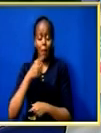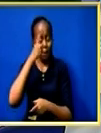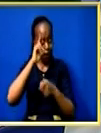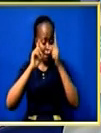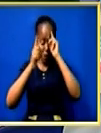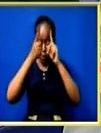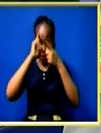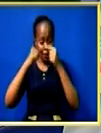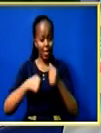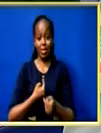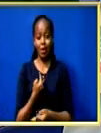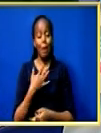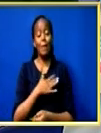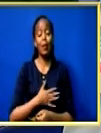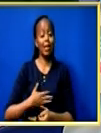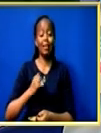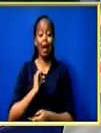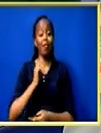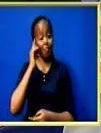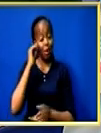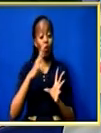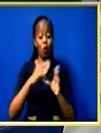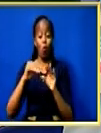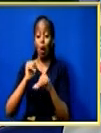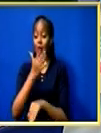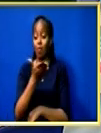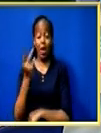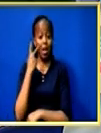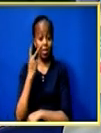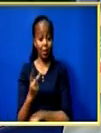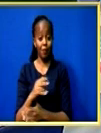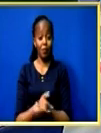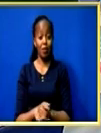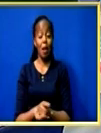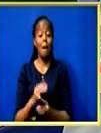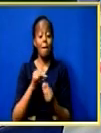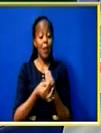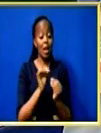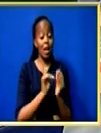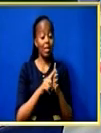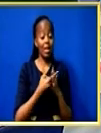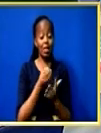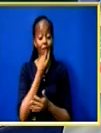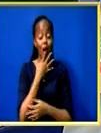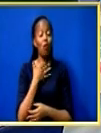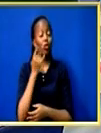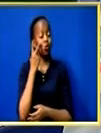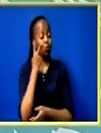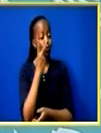known. Please, we'll go out to the wild. Bananas start as flowers. I just want you to go and look at